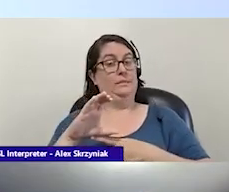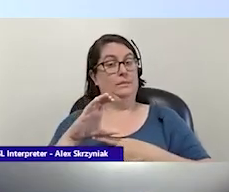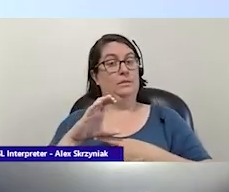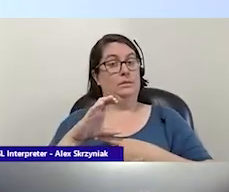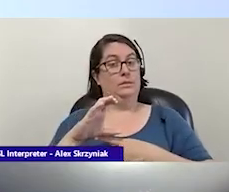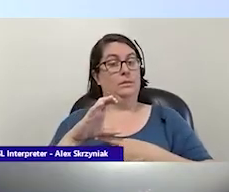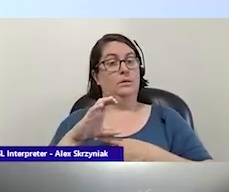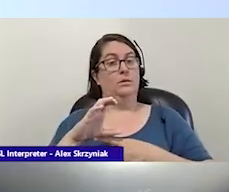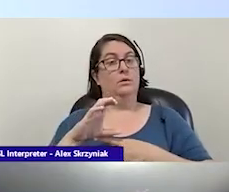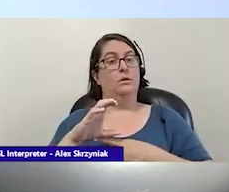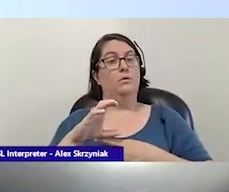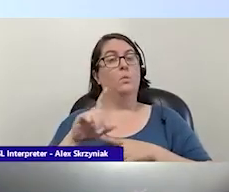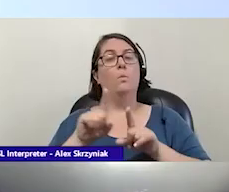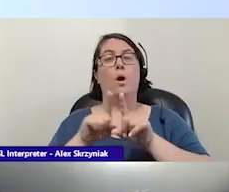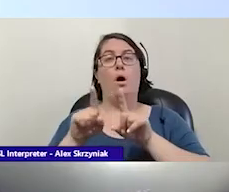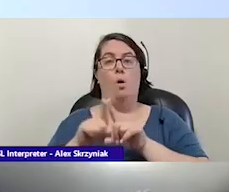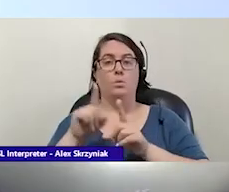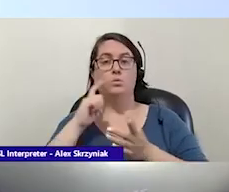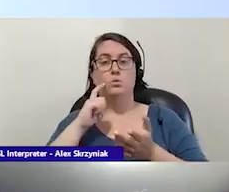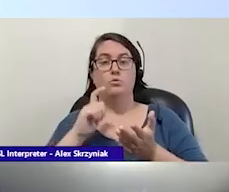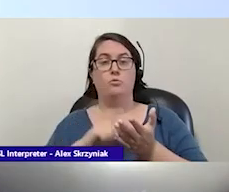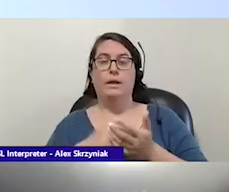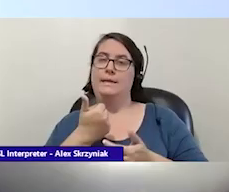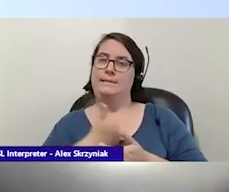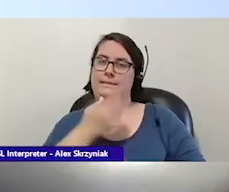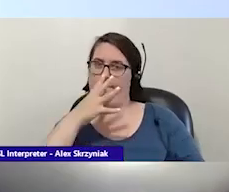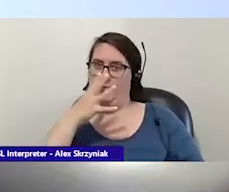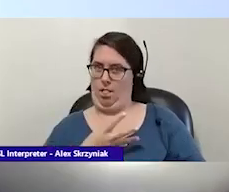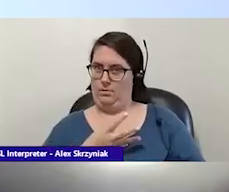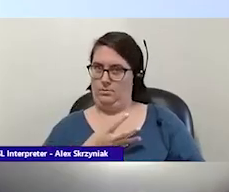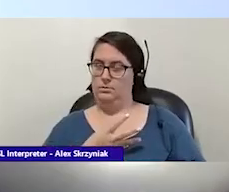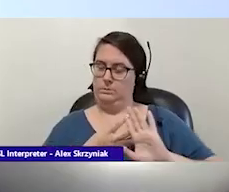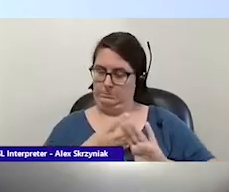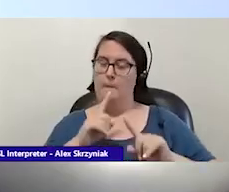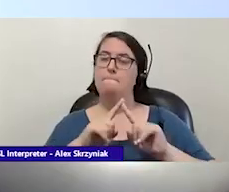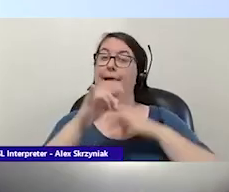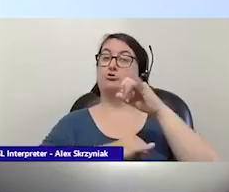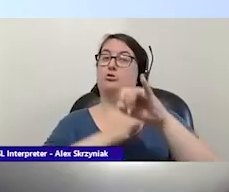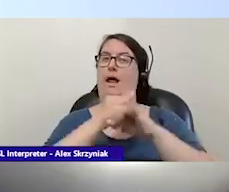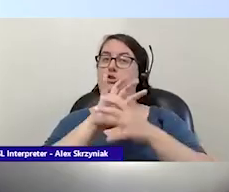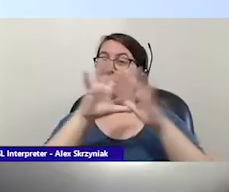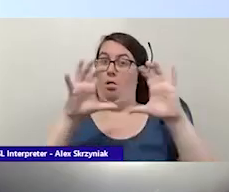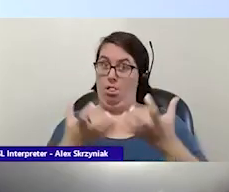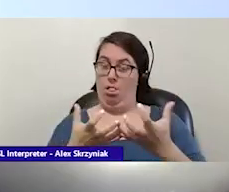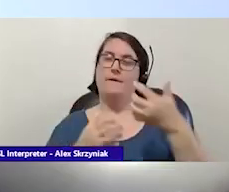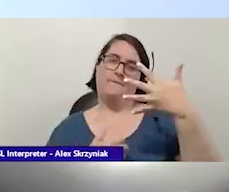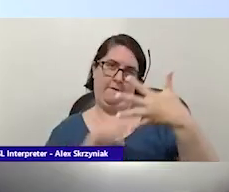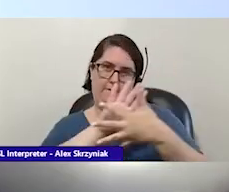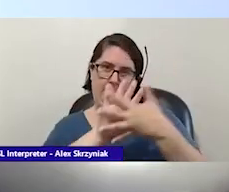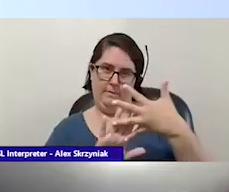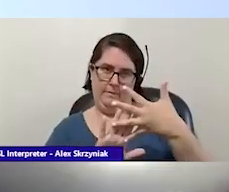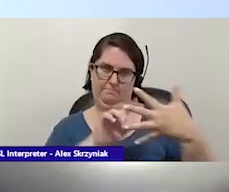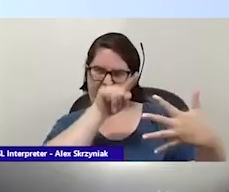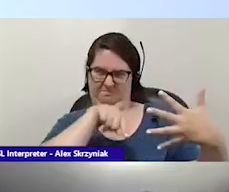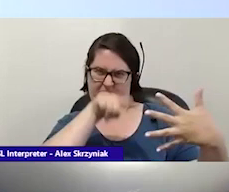they also recognize self-neglect, but internationally, it's those 5. We also want